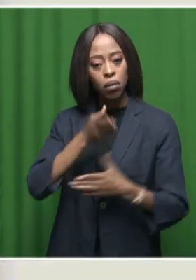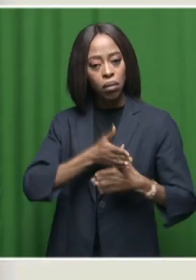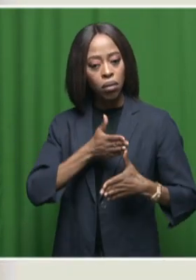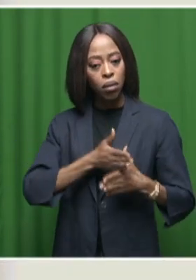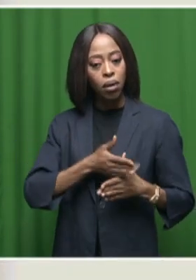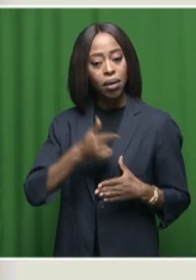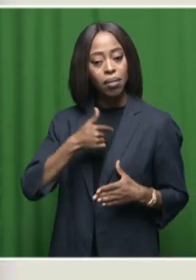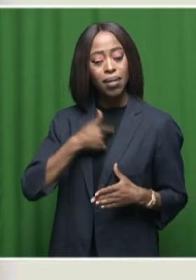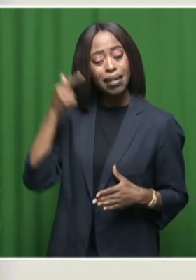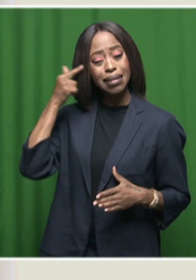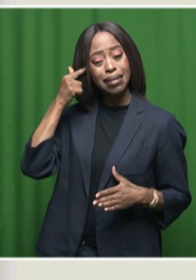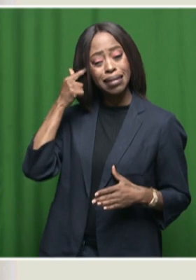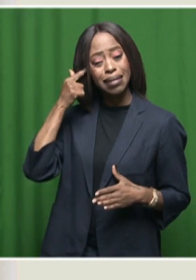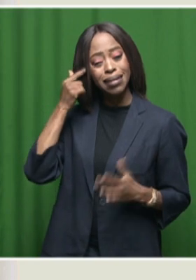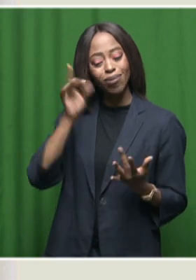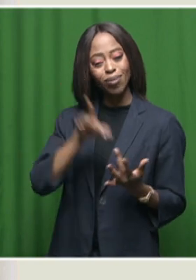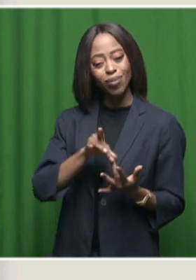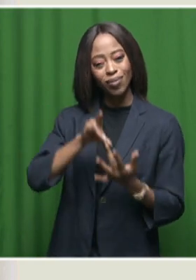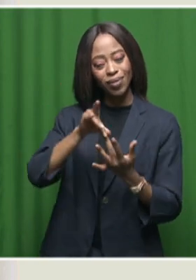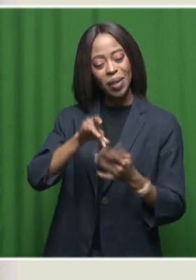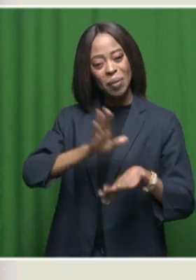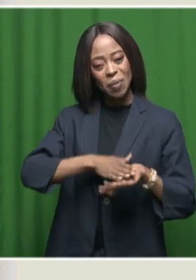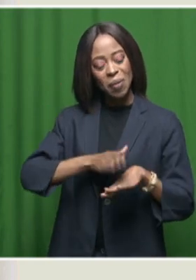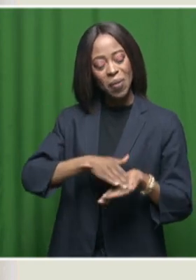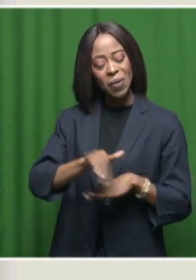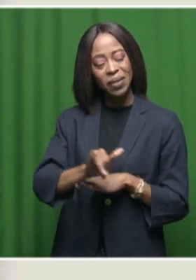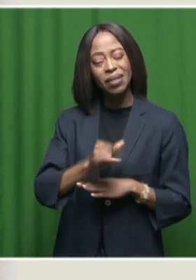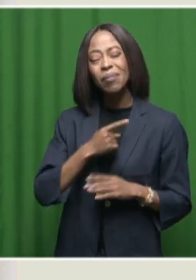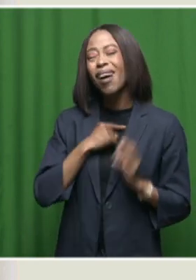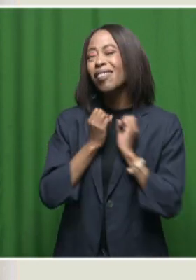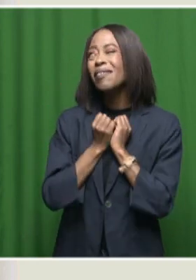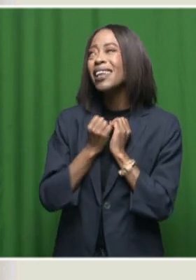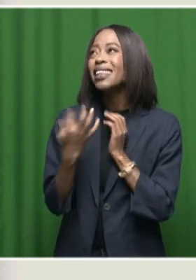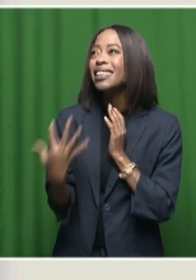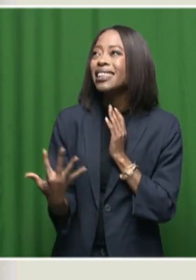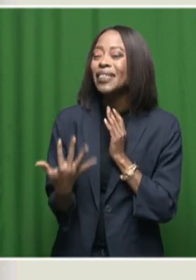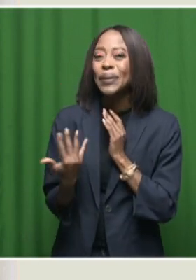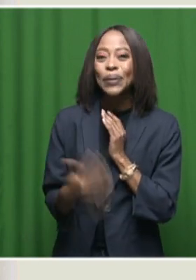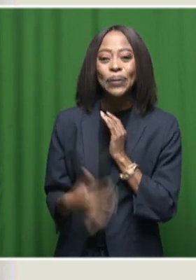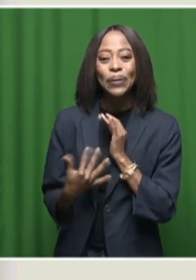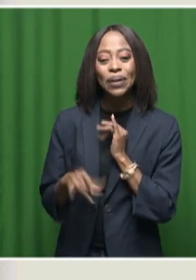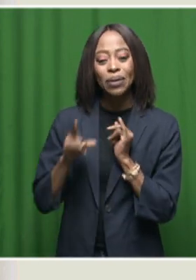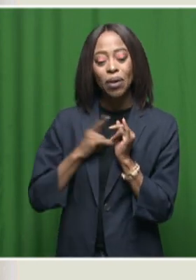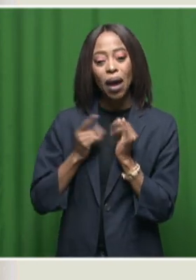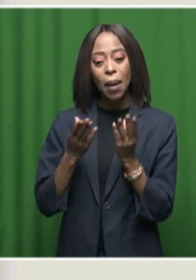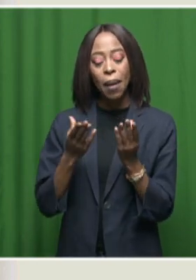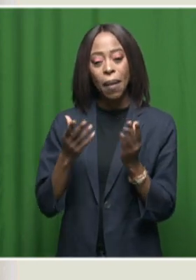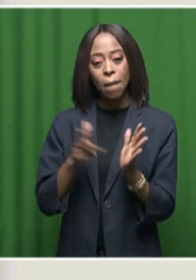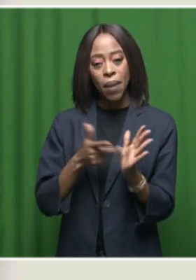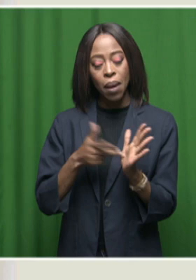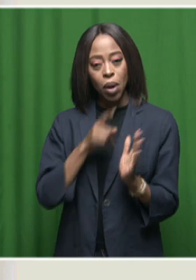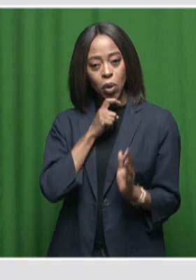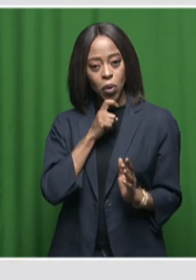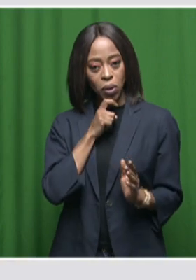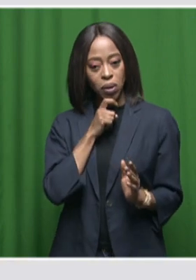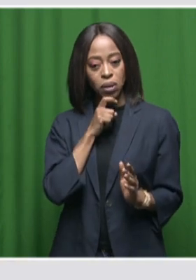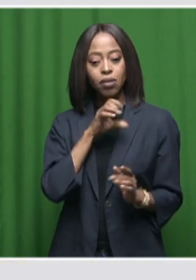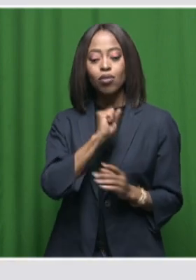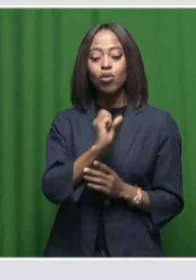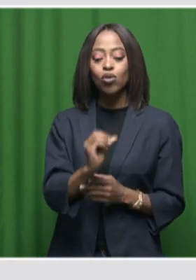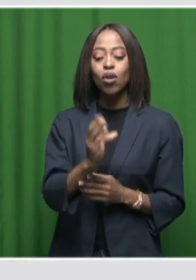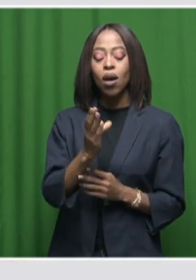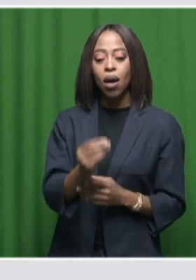most significant, I've got a series of I'm quite interested in paper making. And so I've got